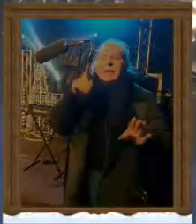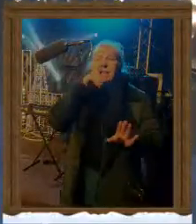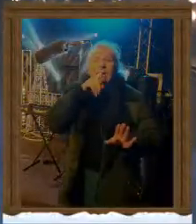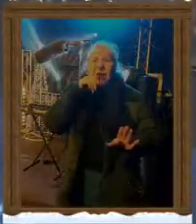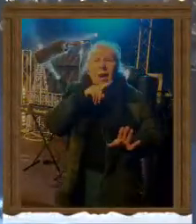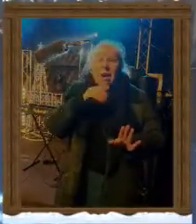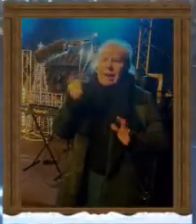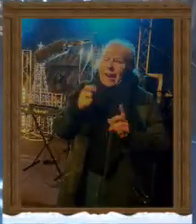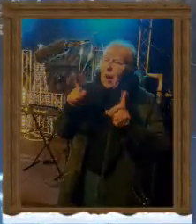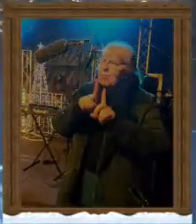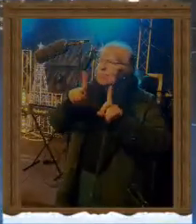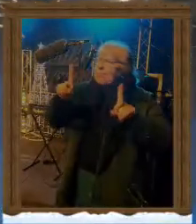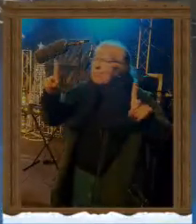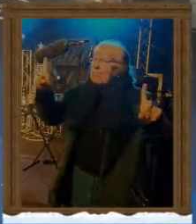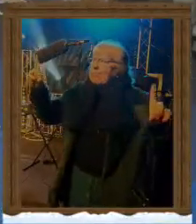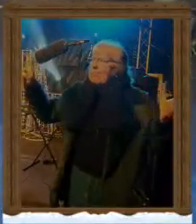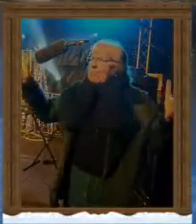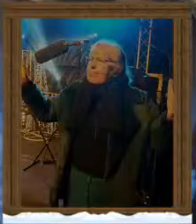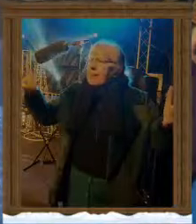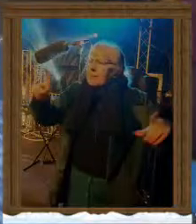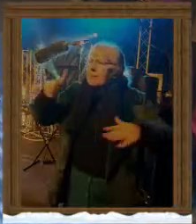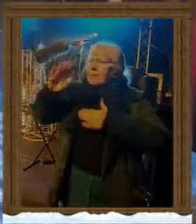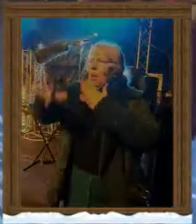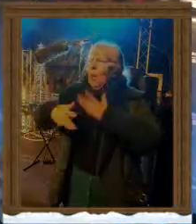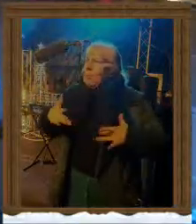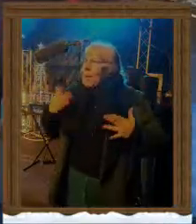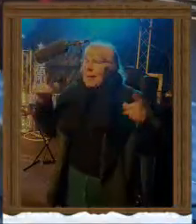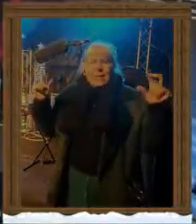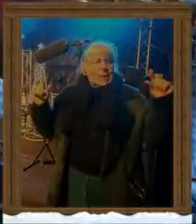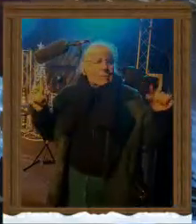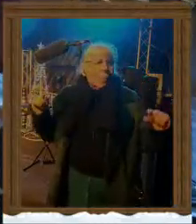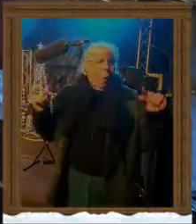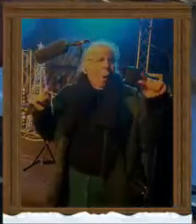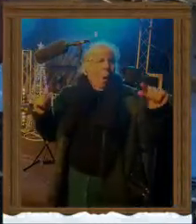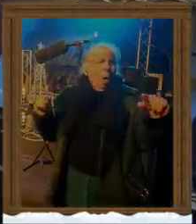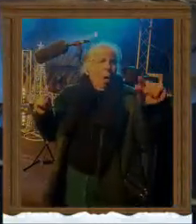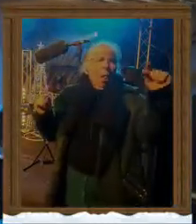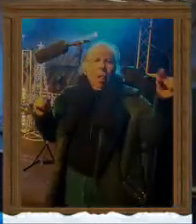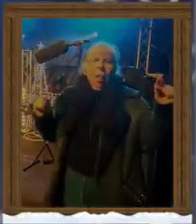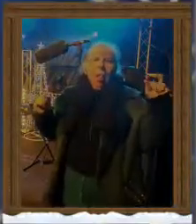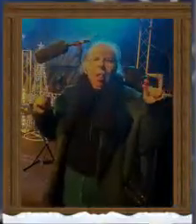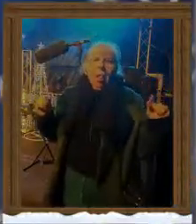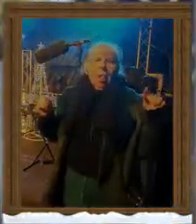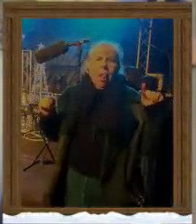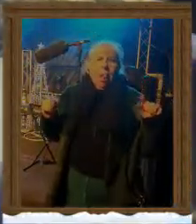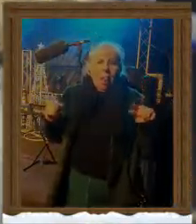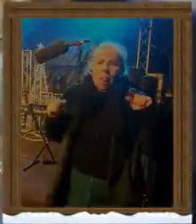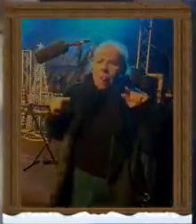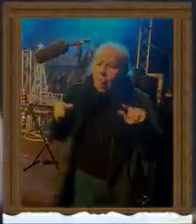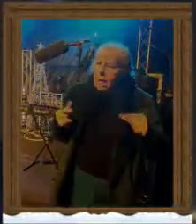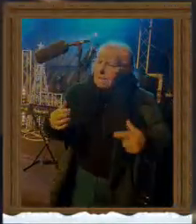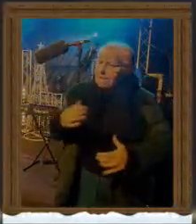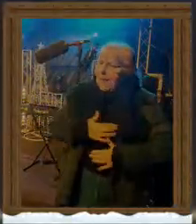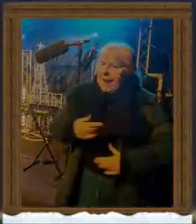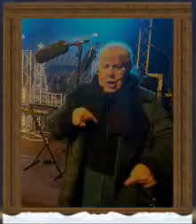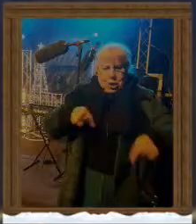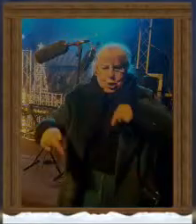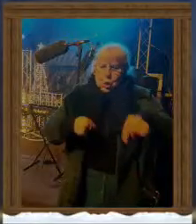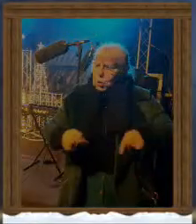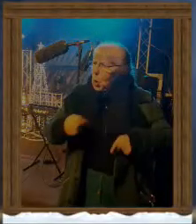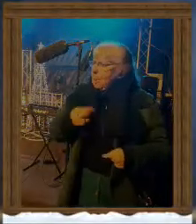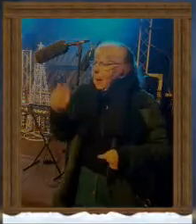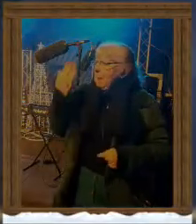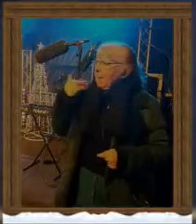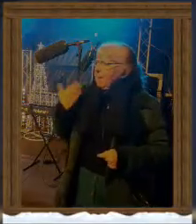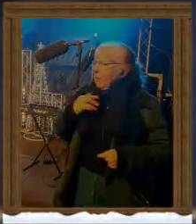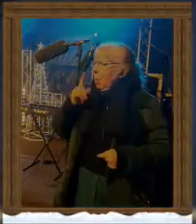Some distance makes everything seem small, and the fears that once controlled